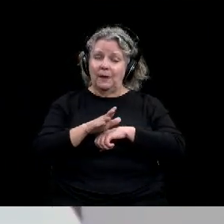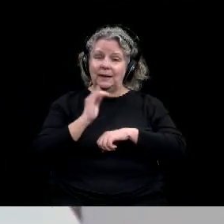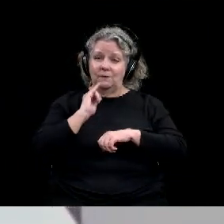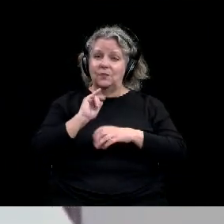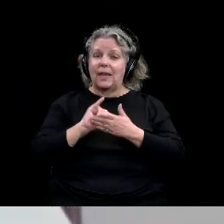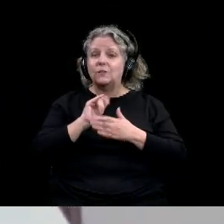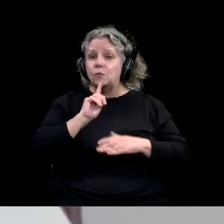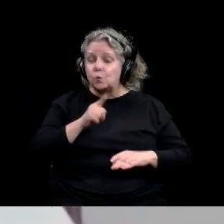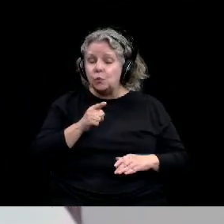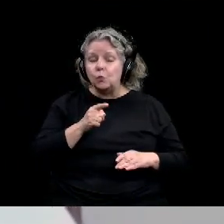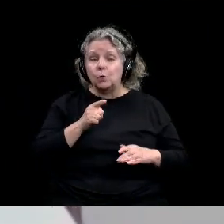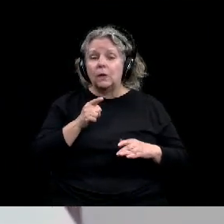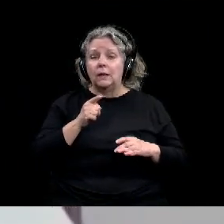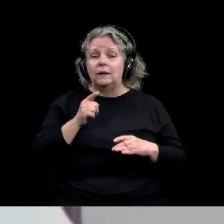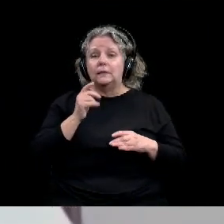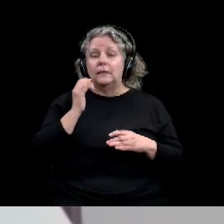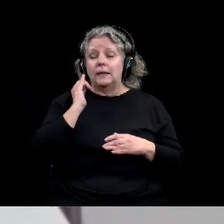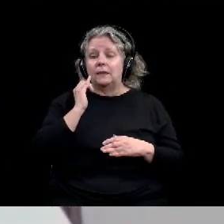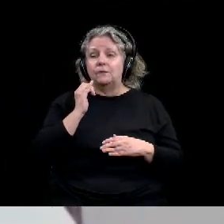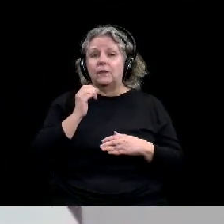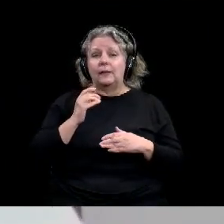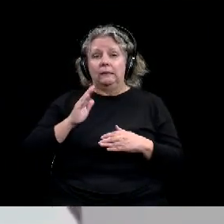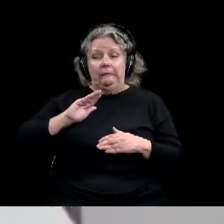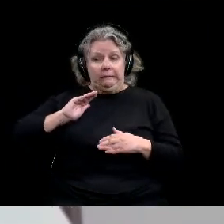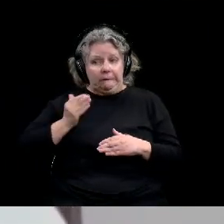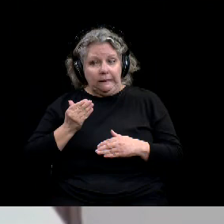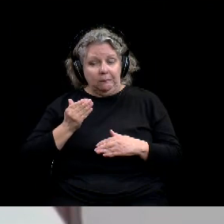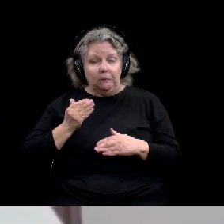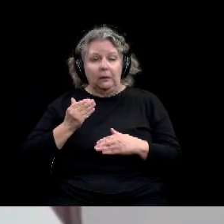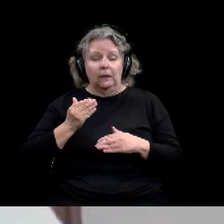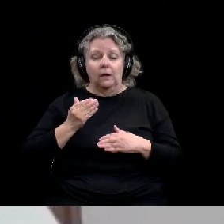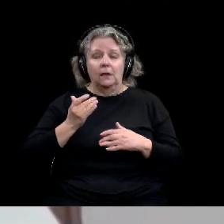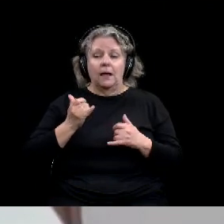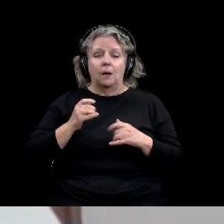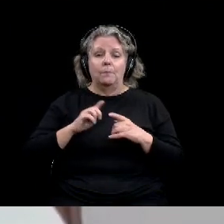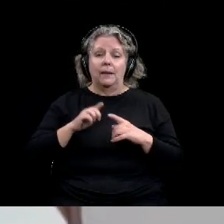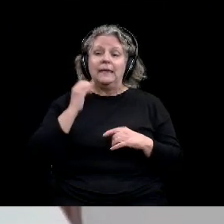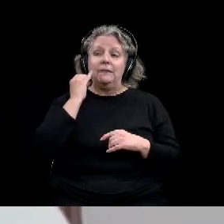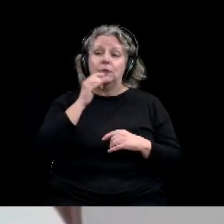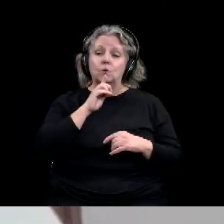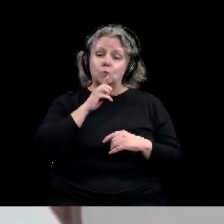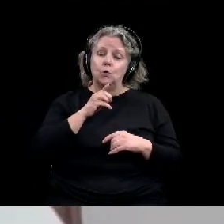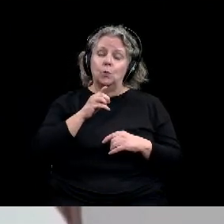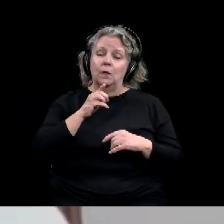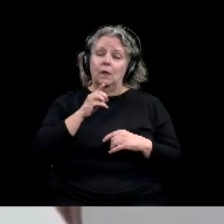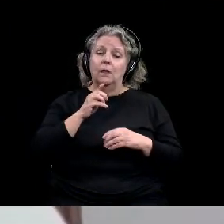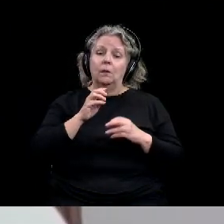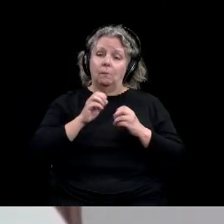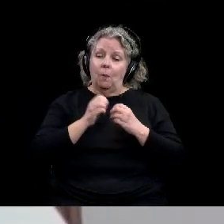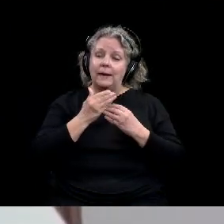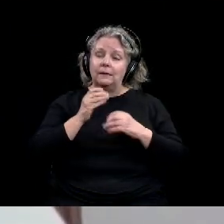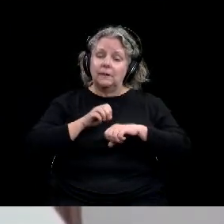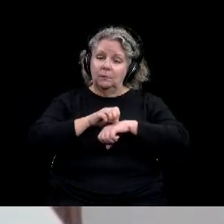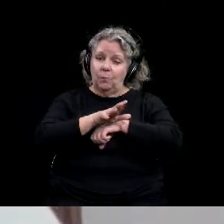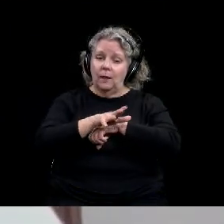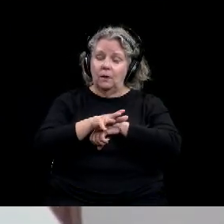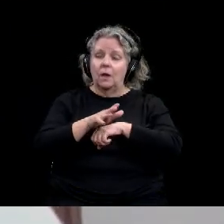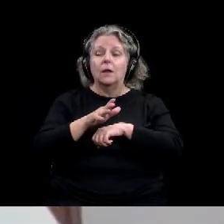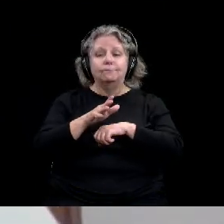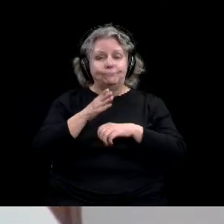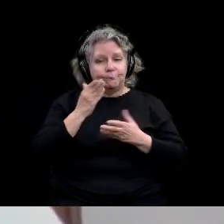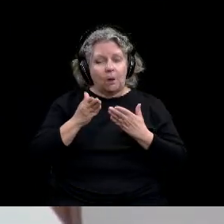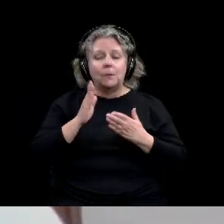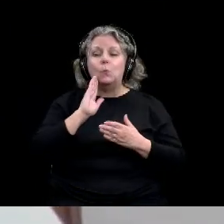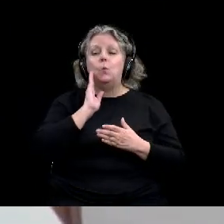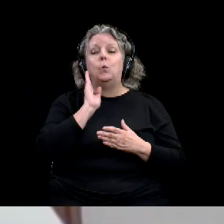more transmissible, then we are likely to see it in Texas and likely to see it in McLennan County. And I think